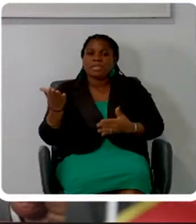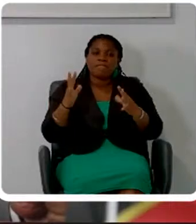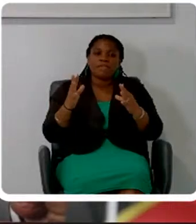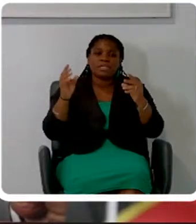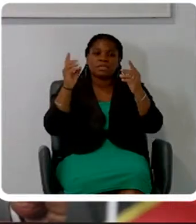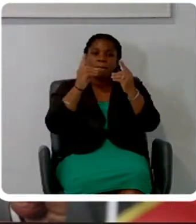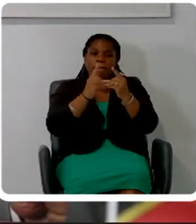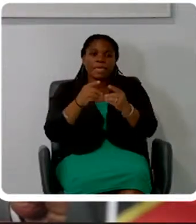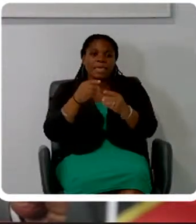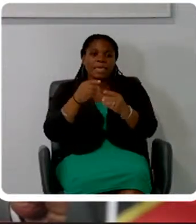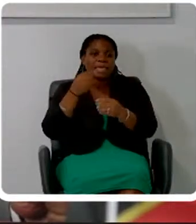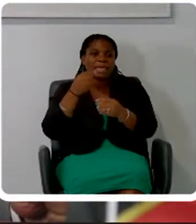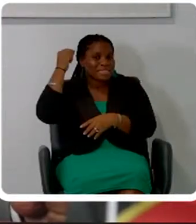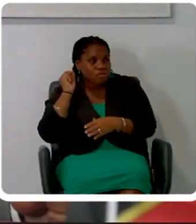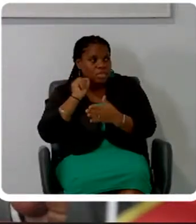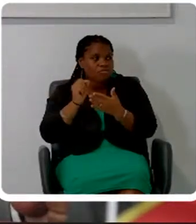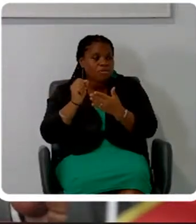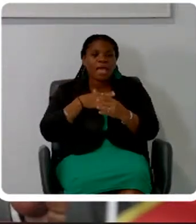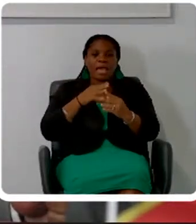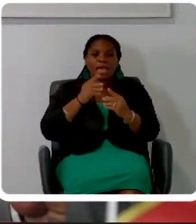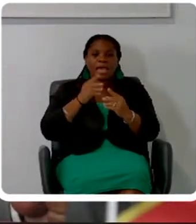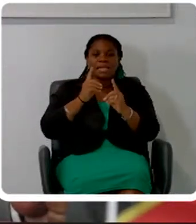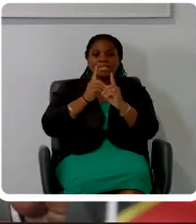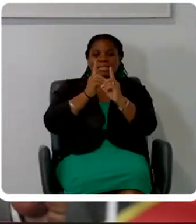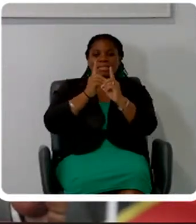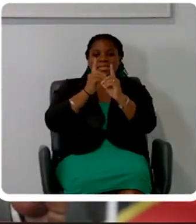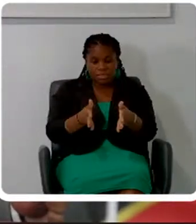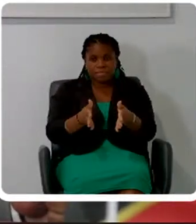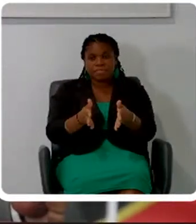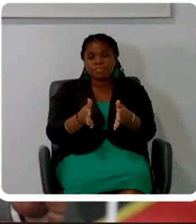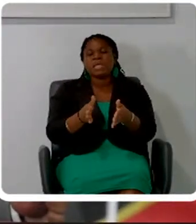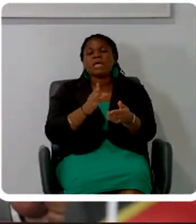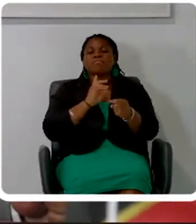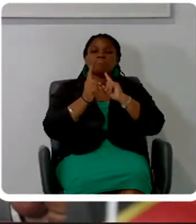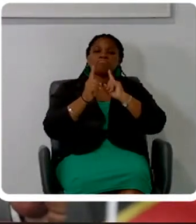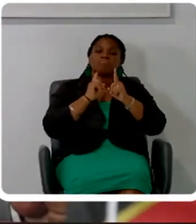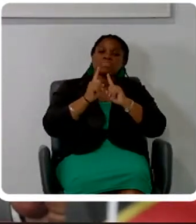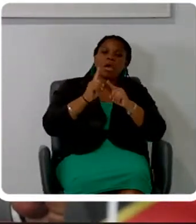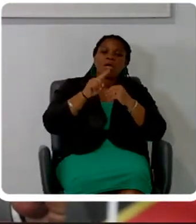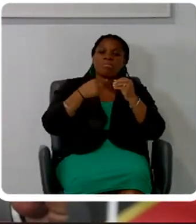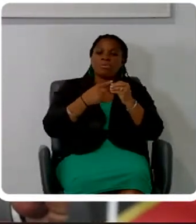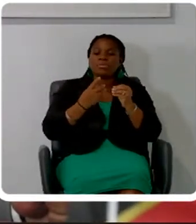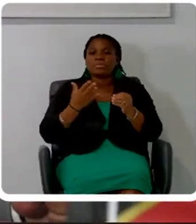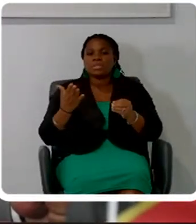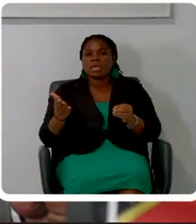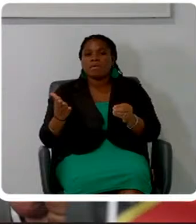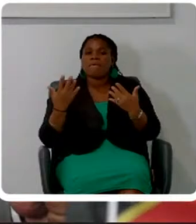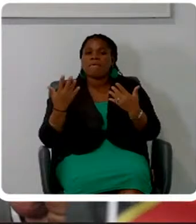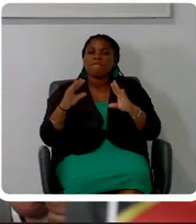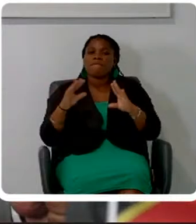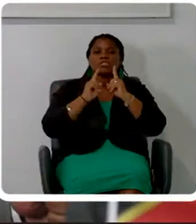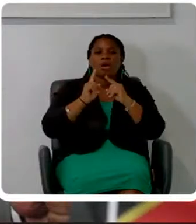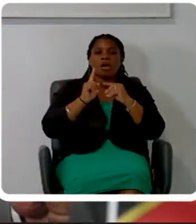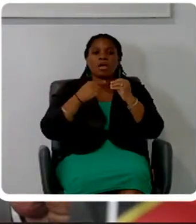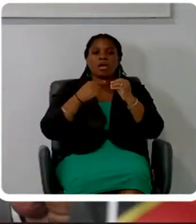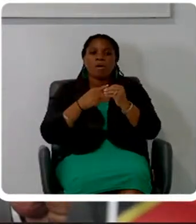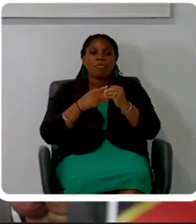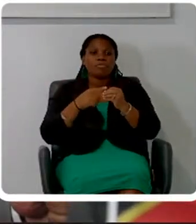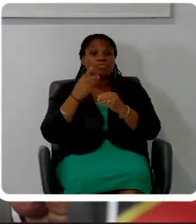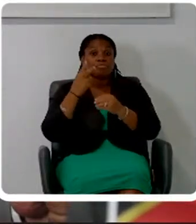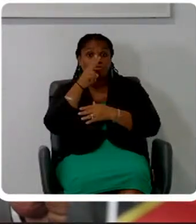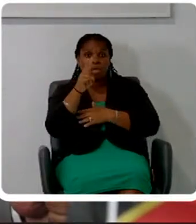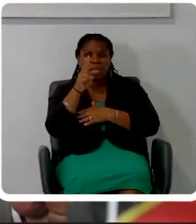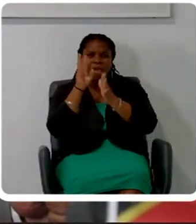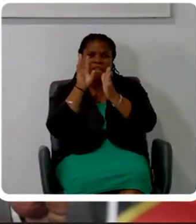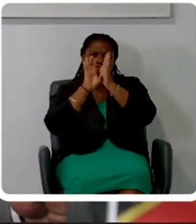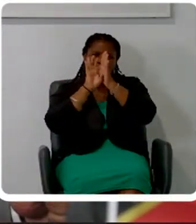secretary, with the director, rather, and we discussed a number of matters. I spoke about looking at violence from a